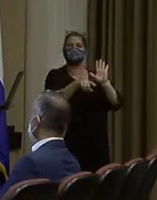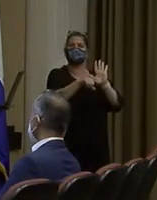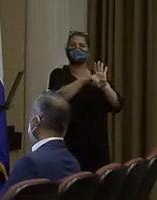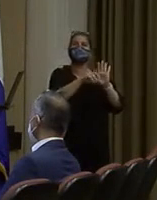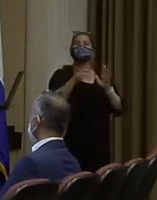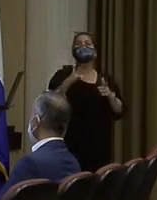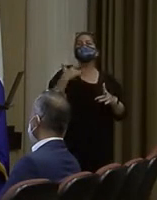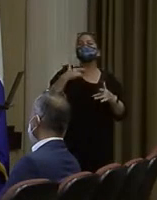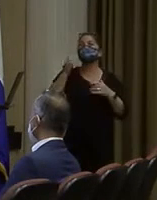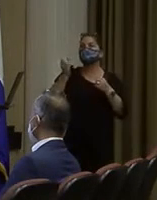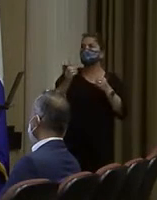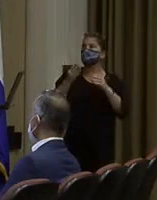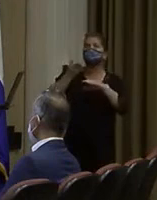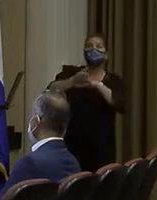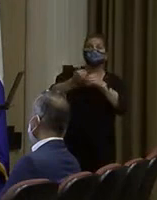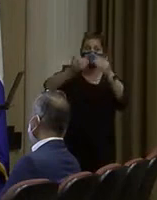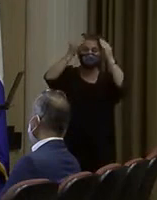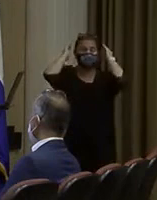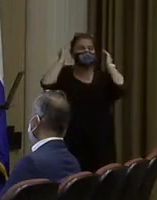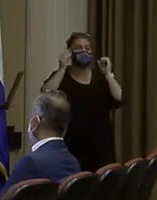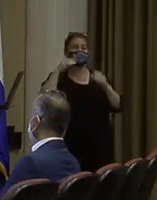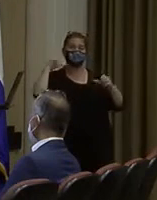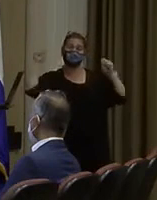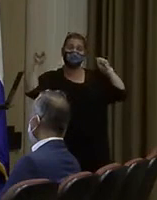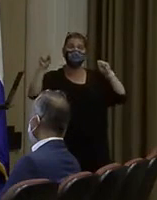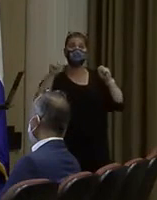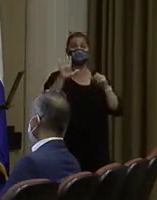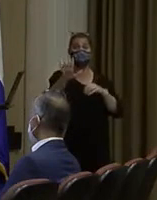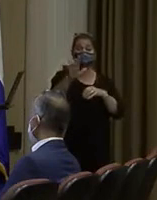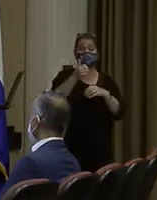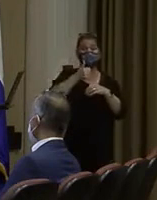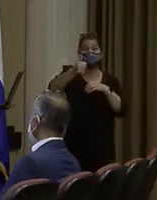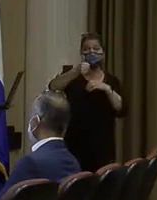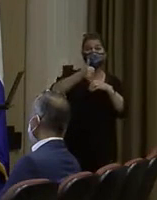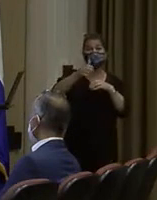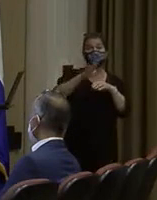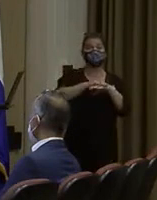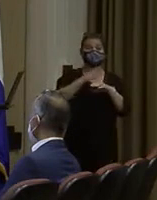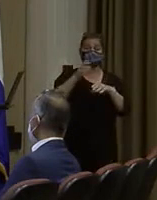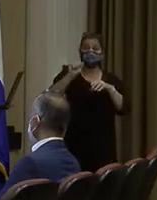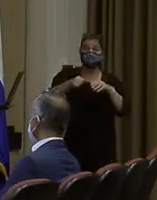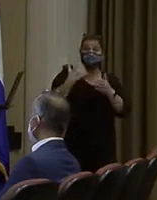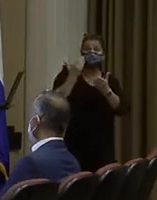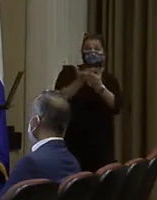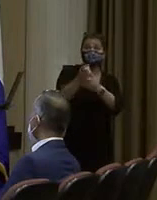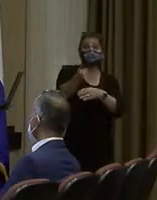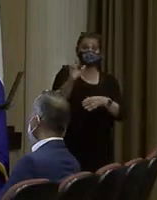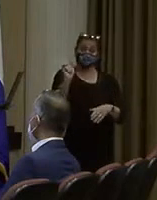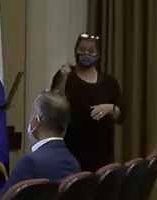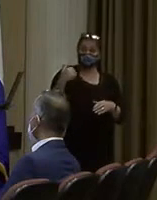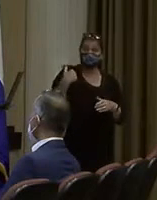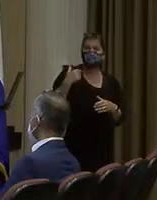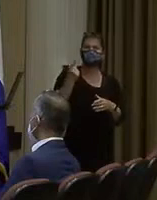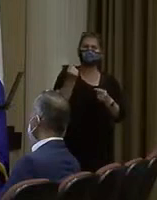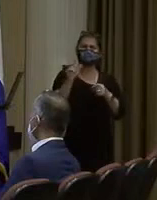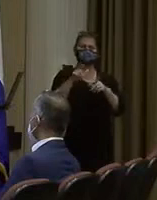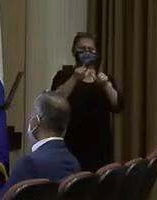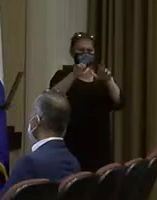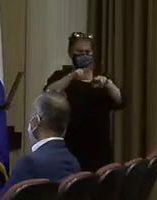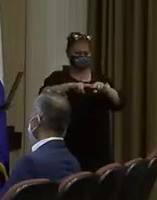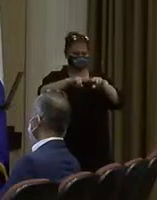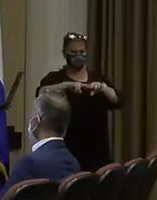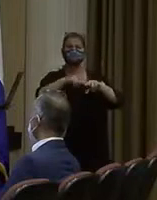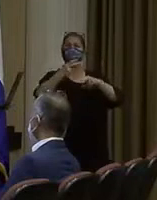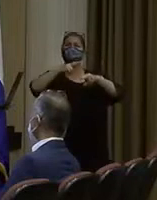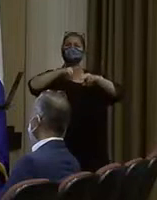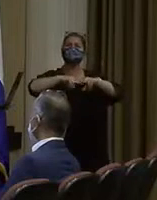sensory environments, overstimulation, noise. Is your event on a transportation accessible route? Is there a bathroom? What are the size of the